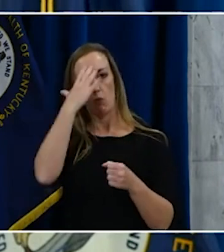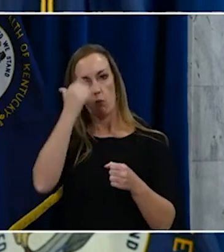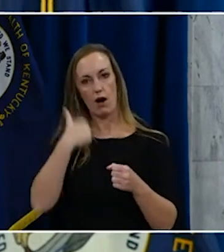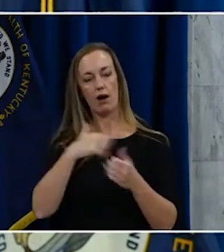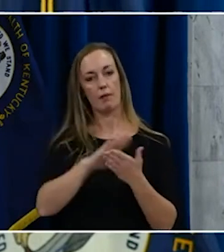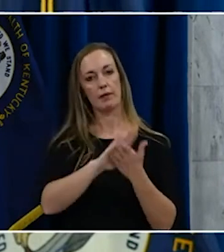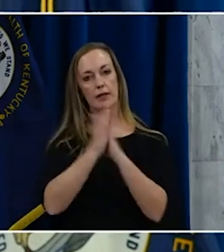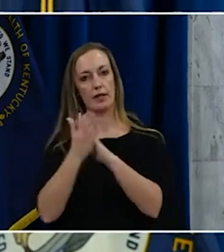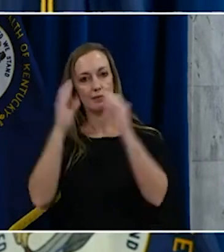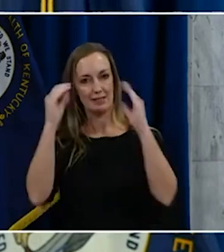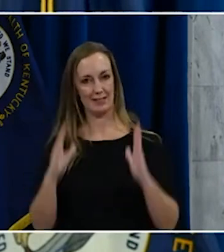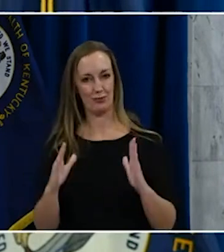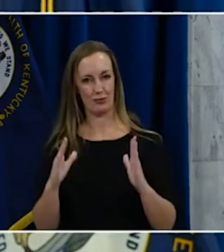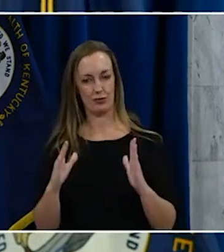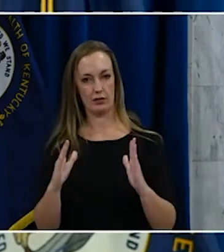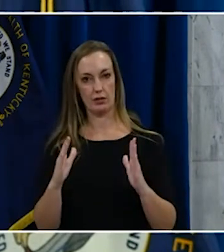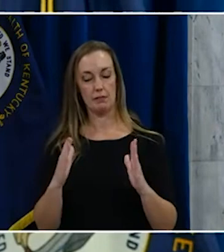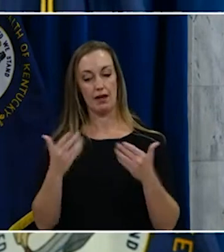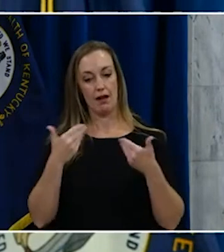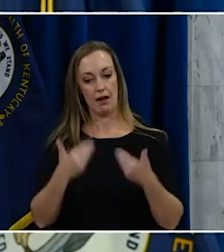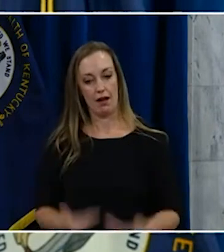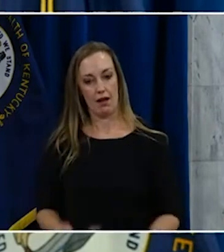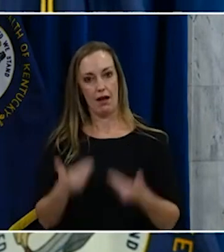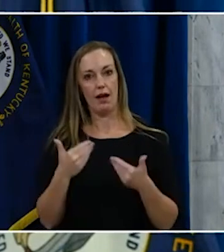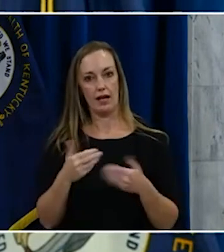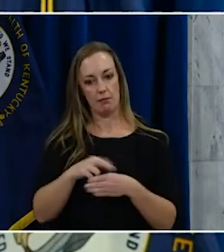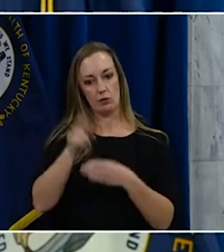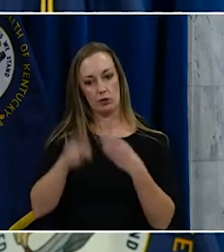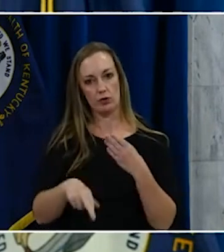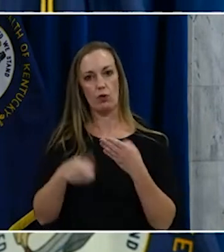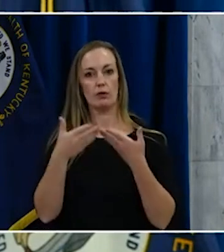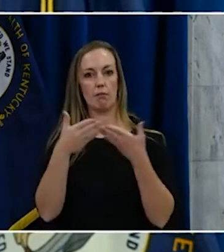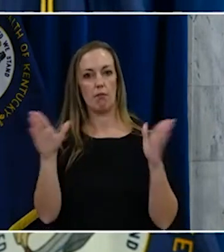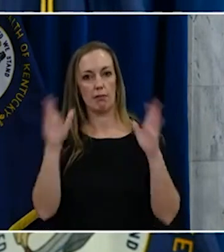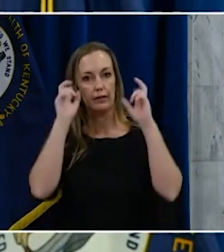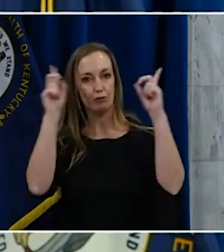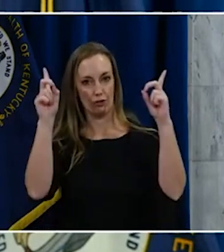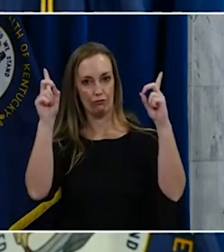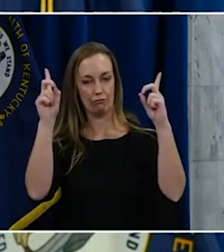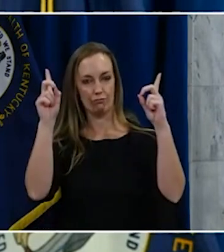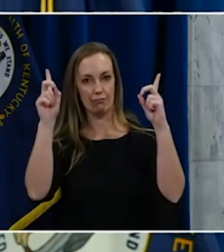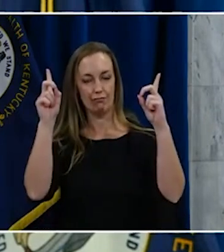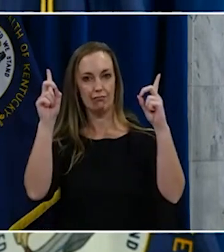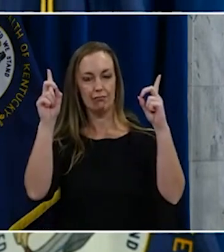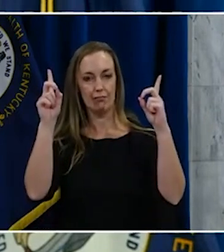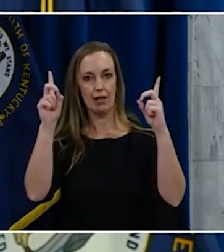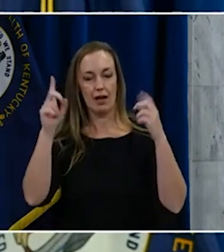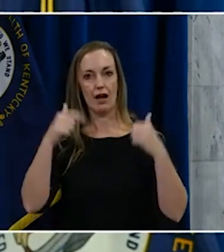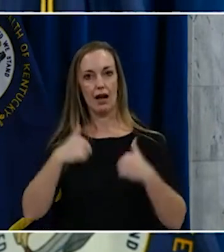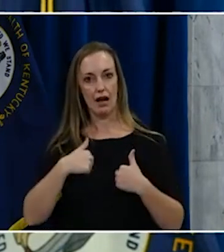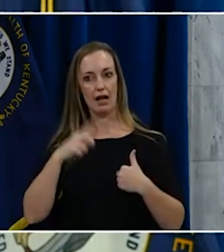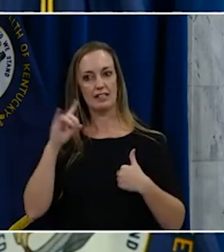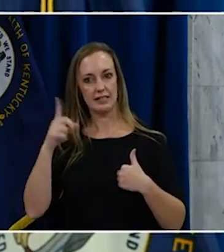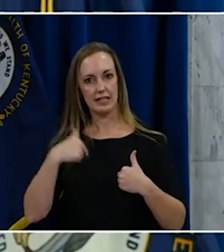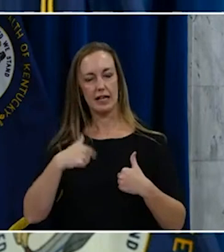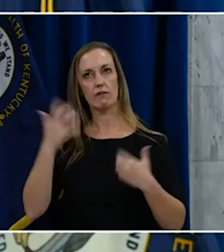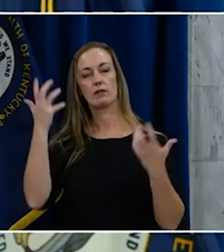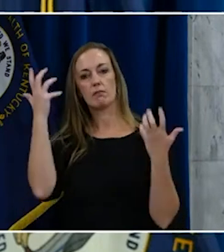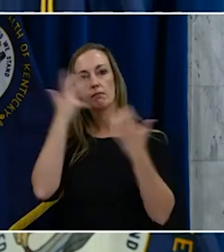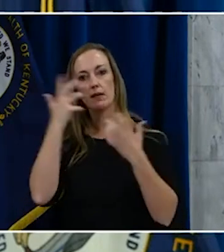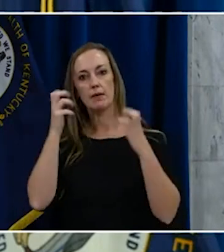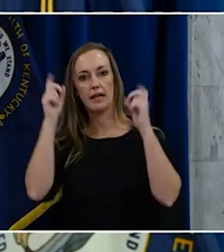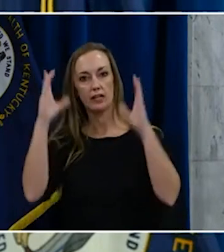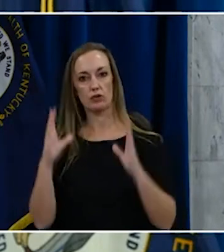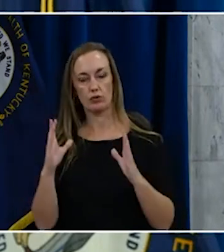place, because I am a product of public education, and I had incredible educators all the way